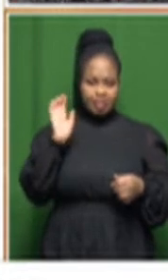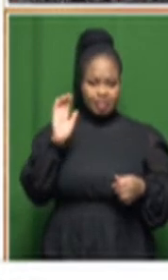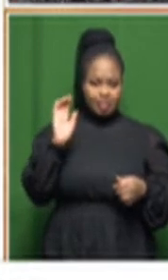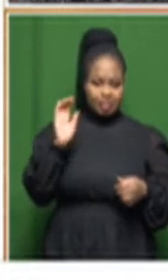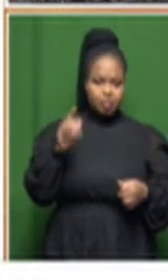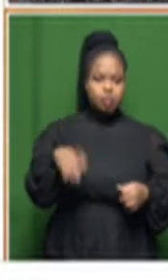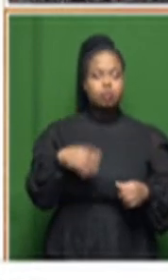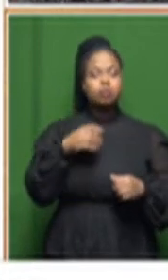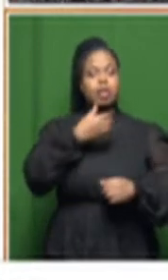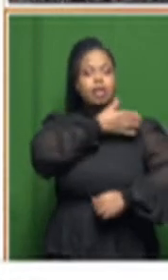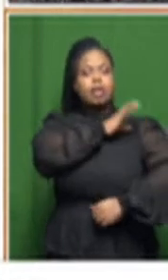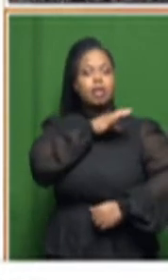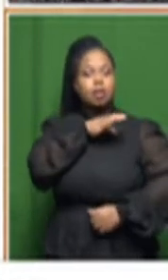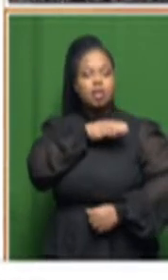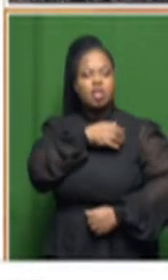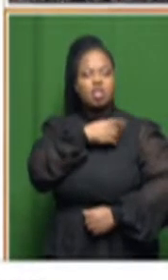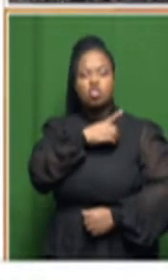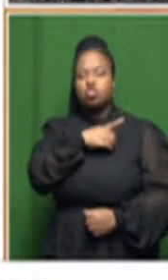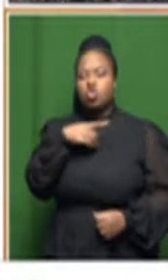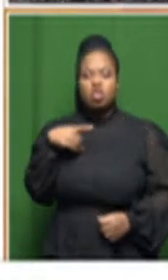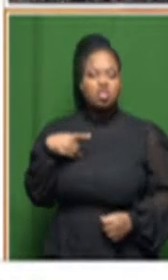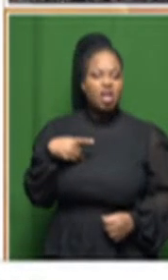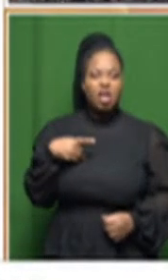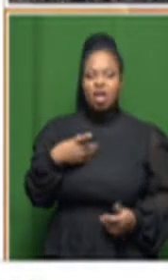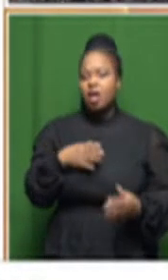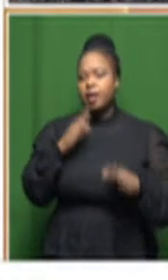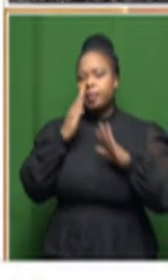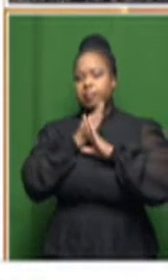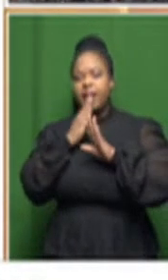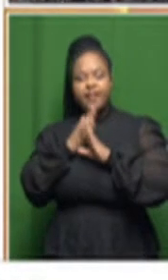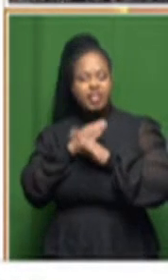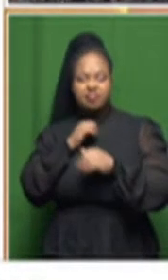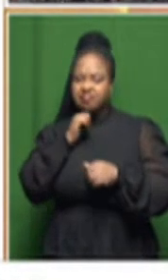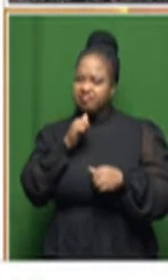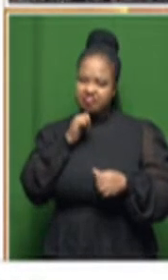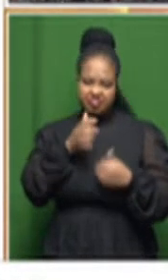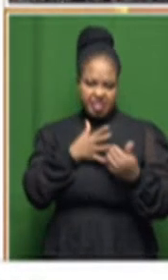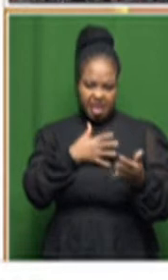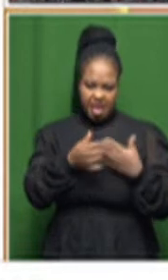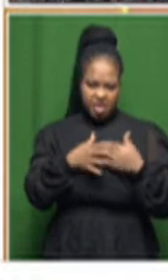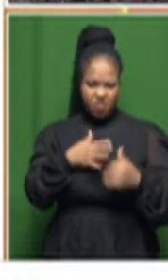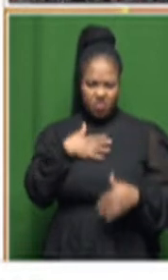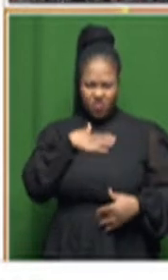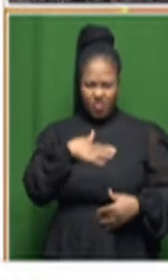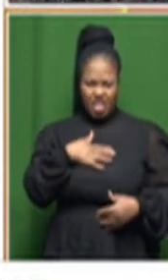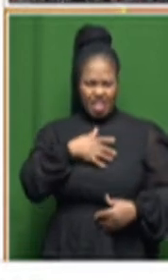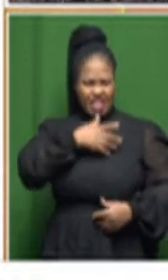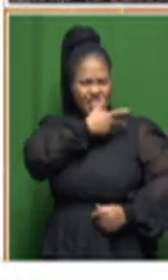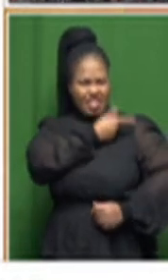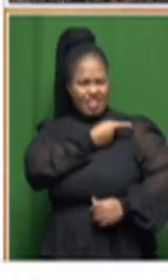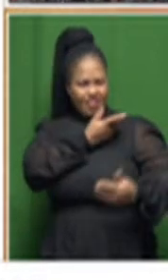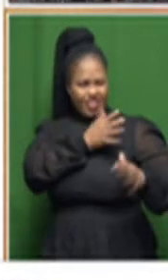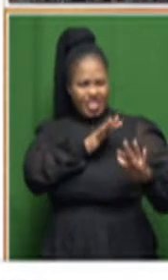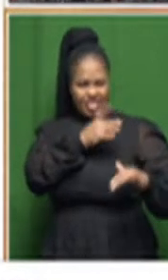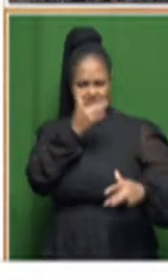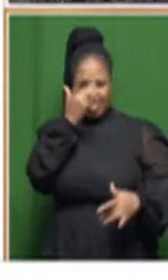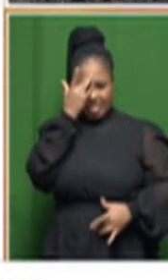a health facility. That could be a clinic, a private practitioner, or a hospital, or a community health